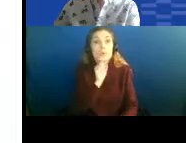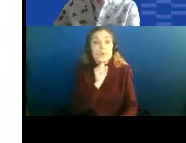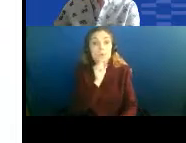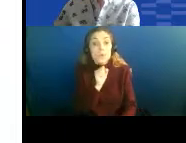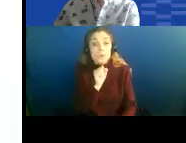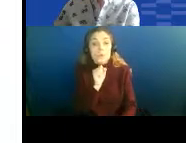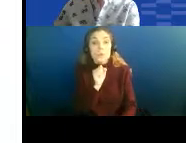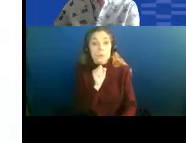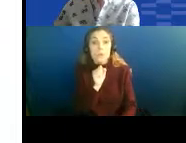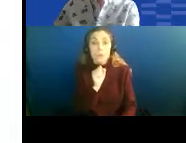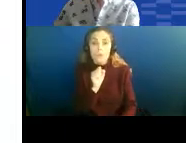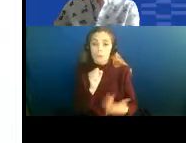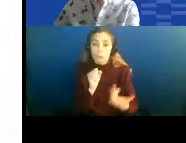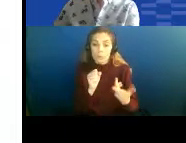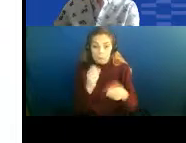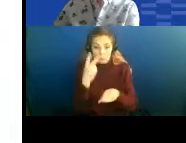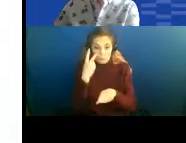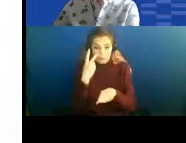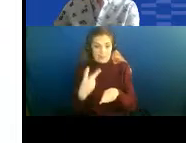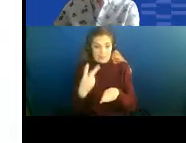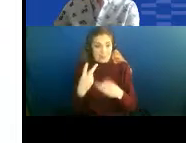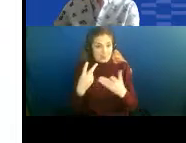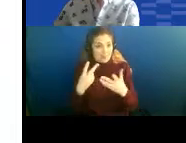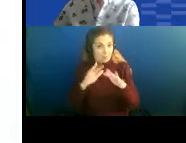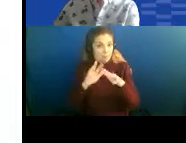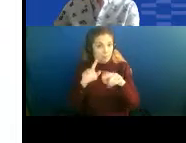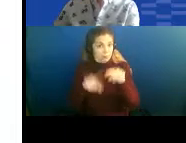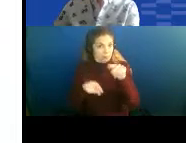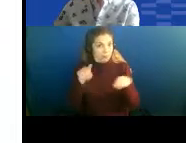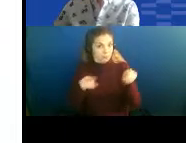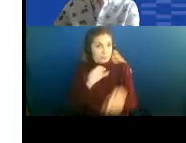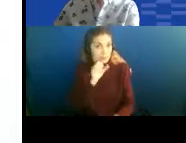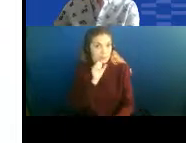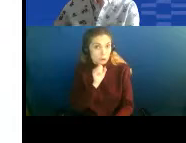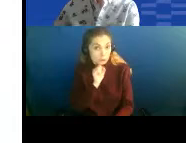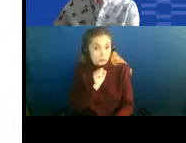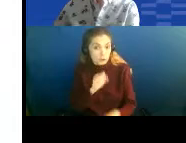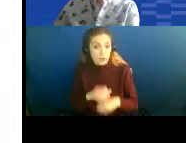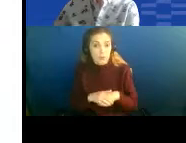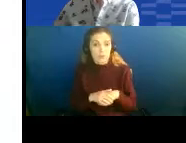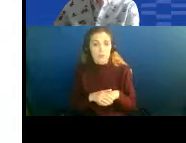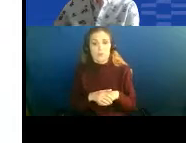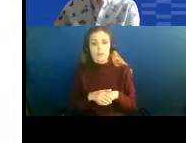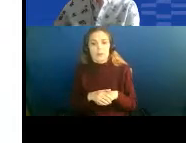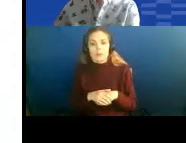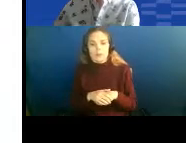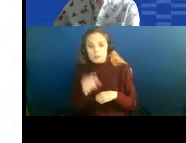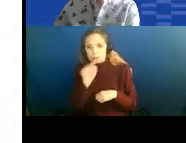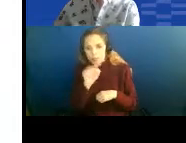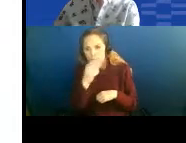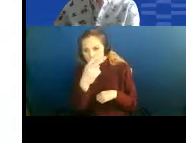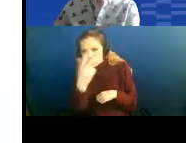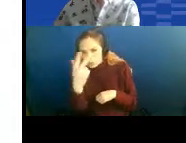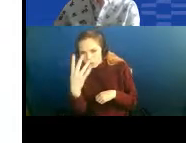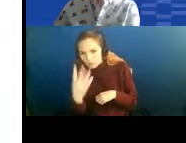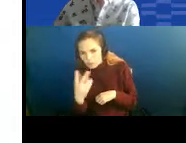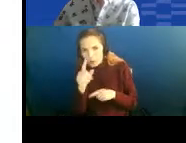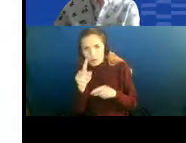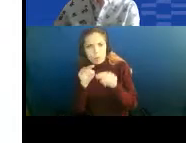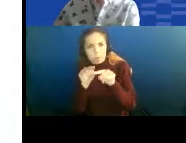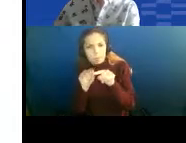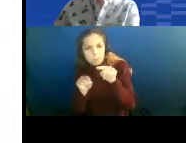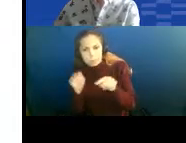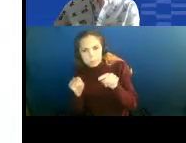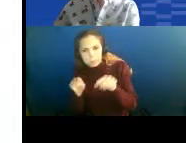participant age groups. And notably, there was about 6 participants self-identifying as being in the range